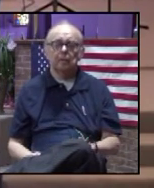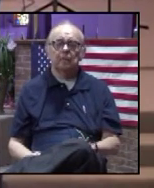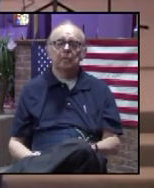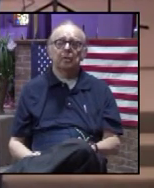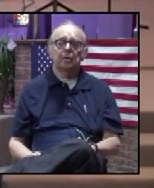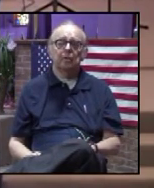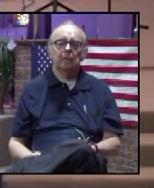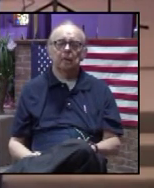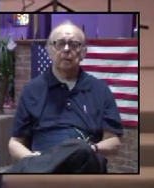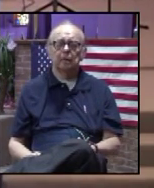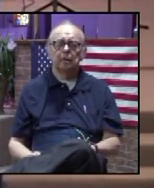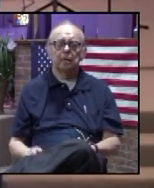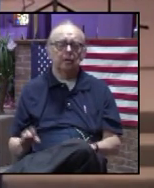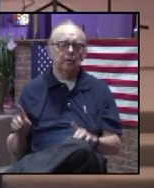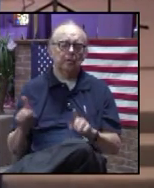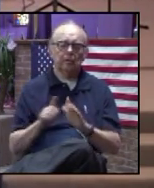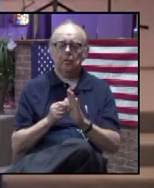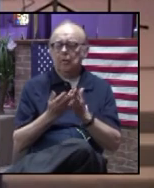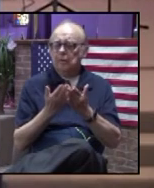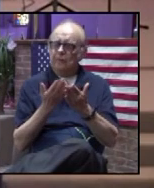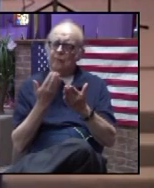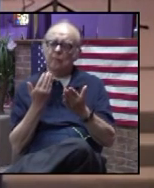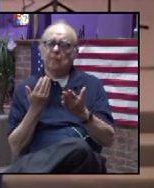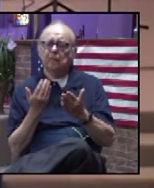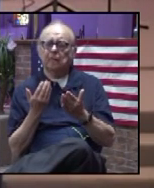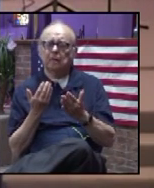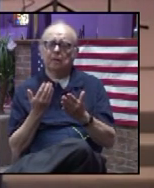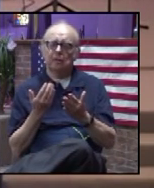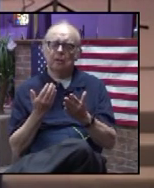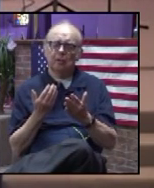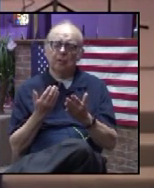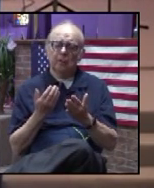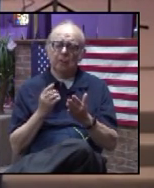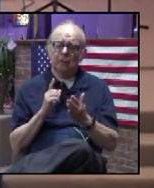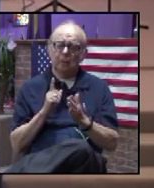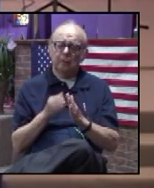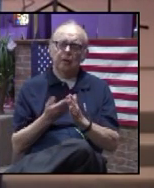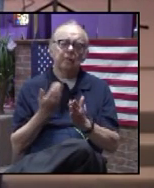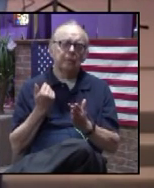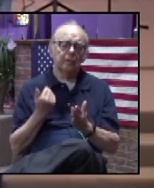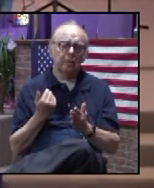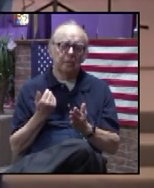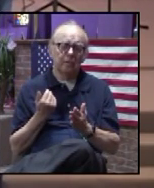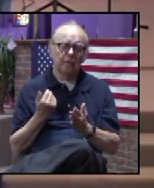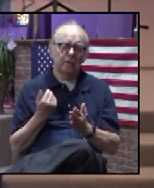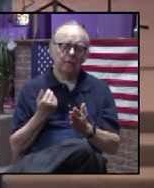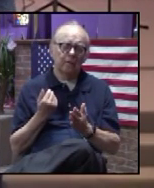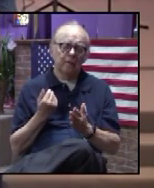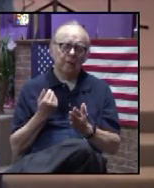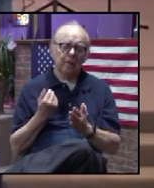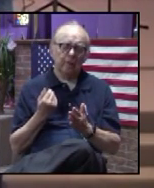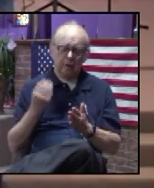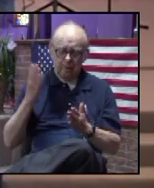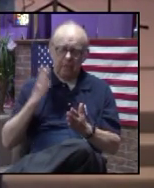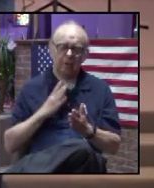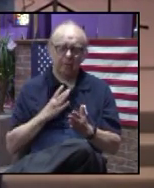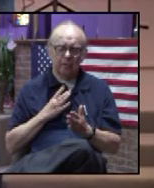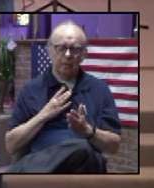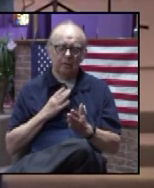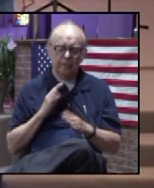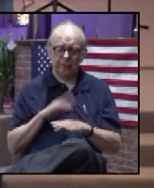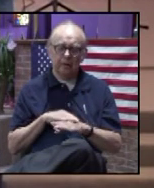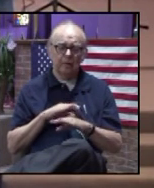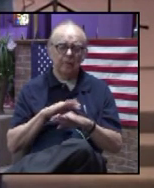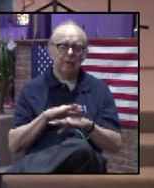Just a few hours before, Joseph of Arimathea was on the